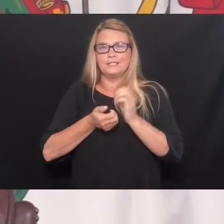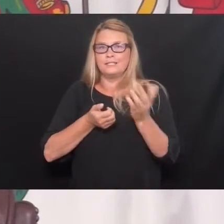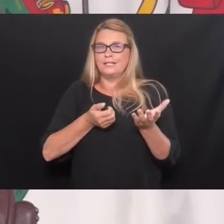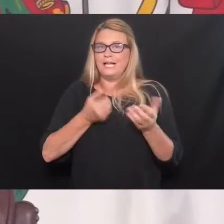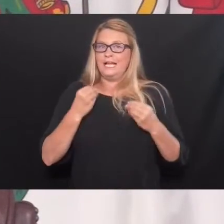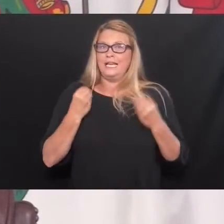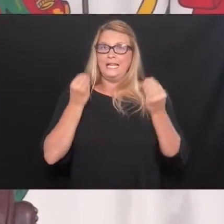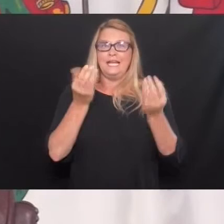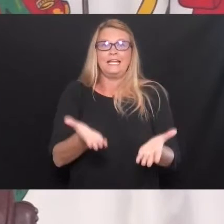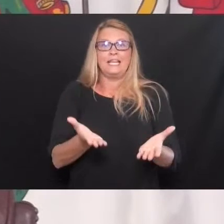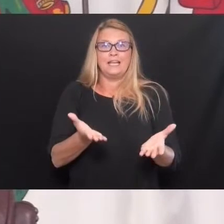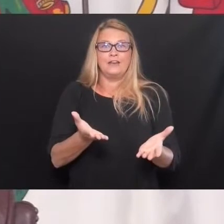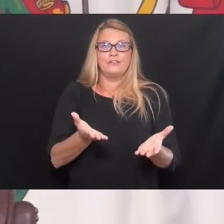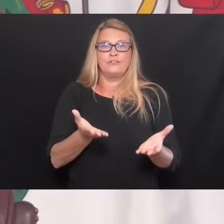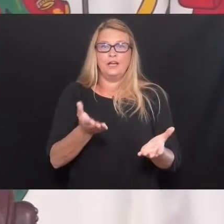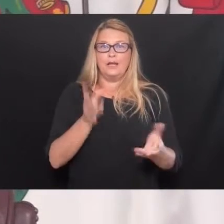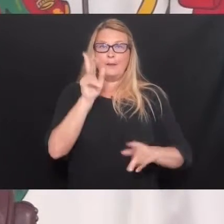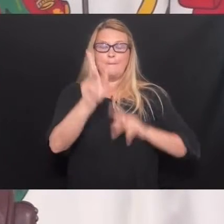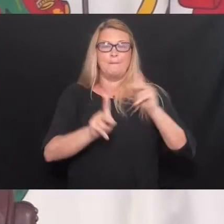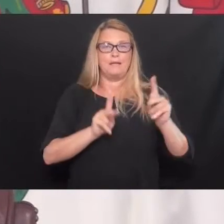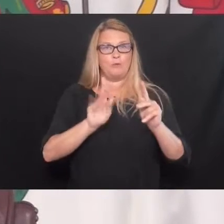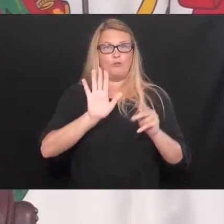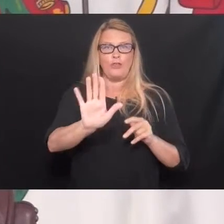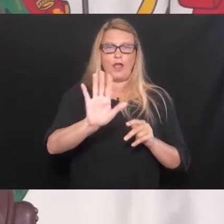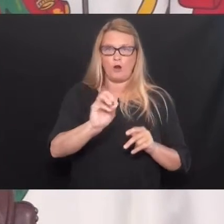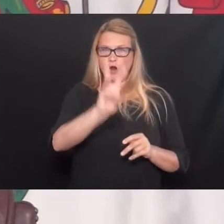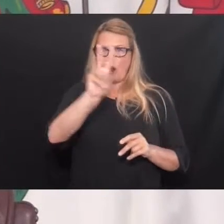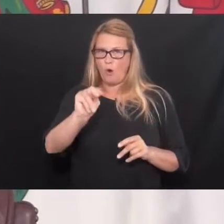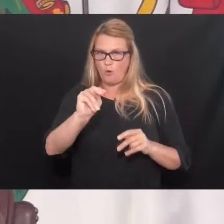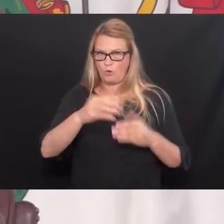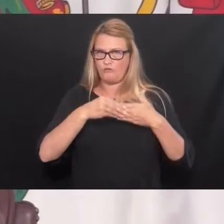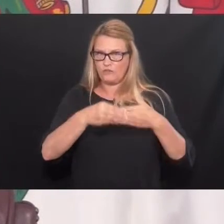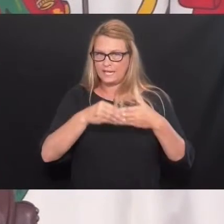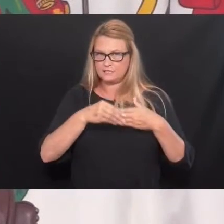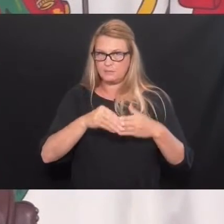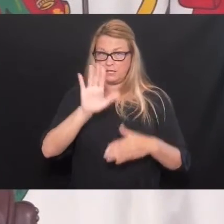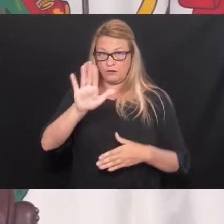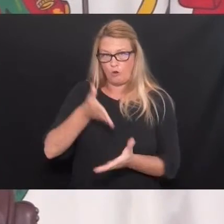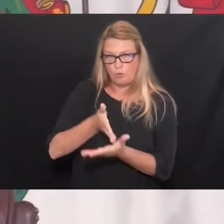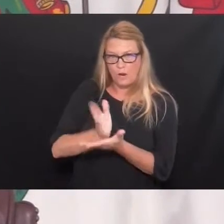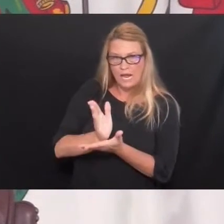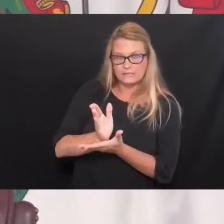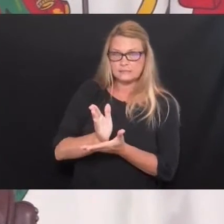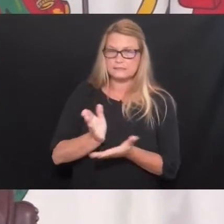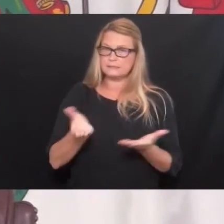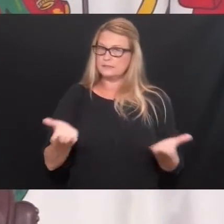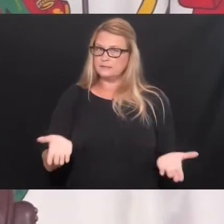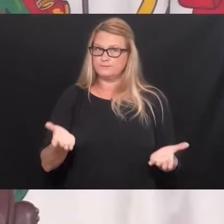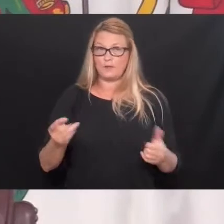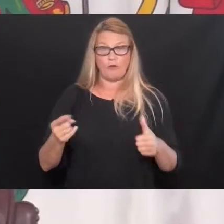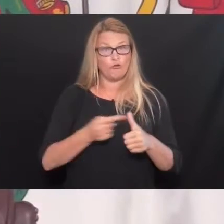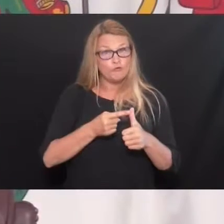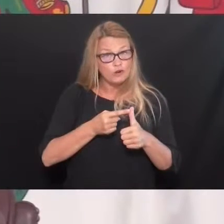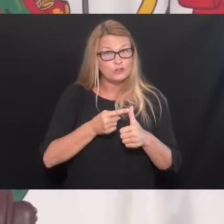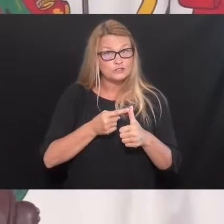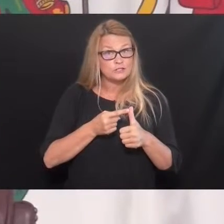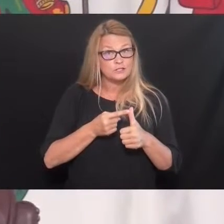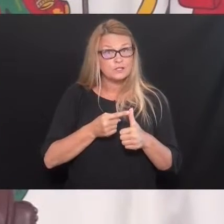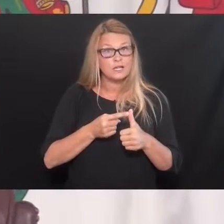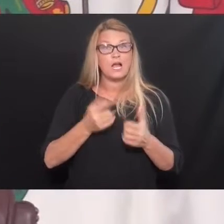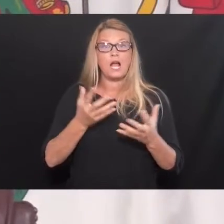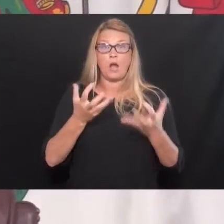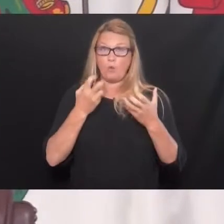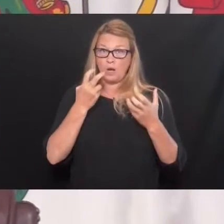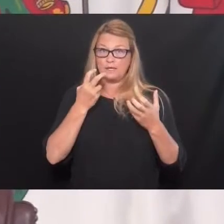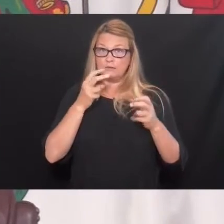give people all their flexibility of their rights, but really and truly, first and foremost, we need to look after our